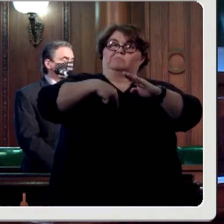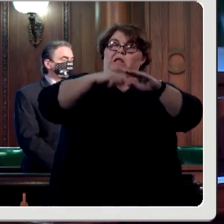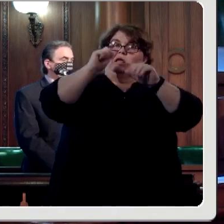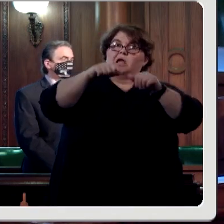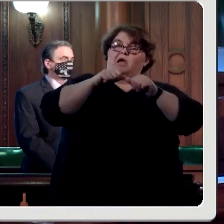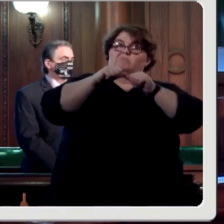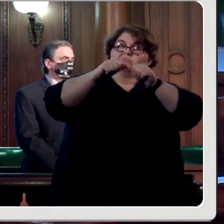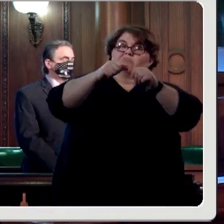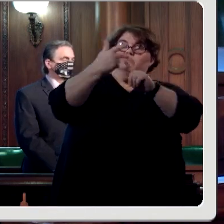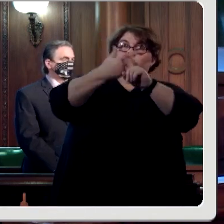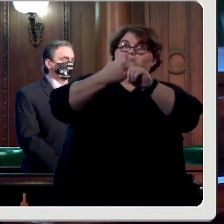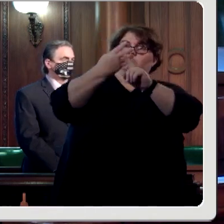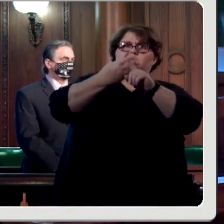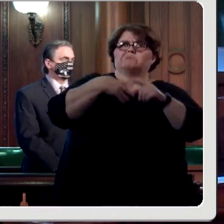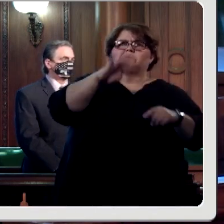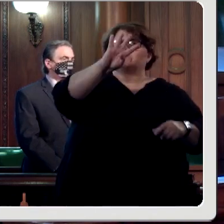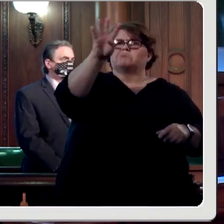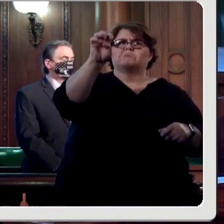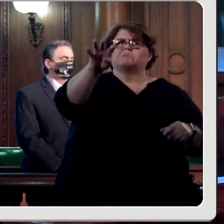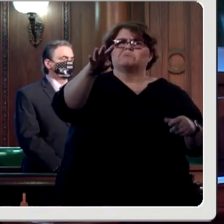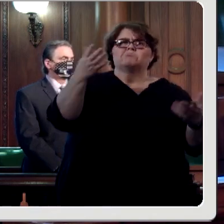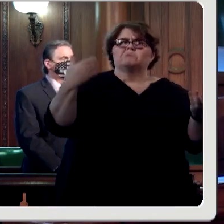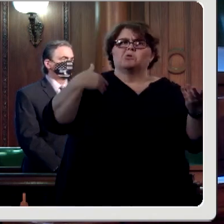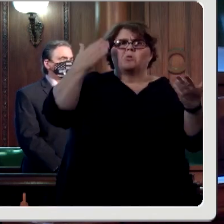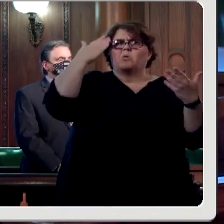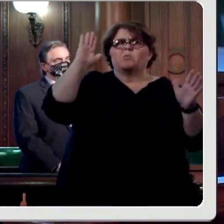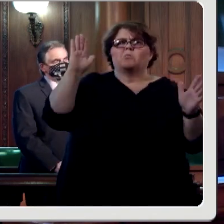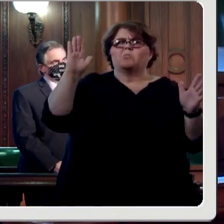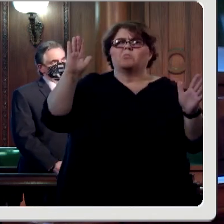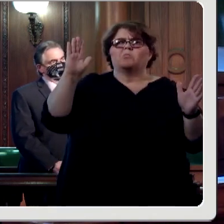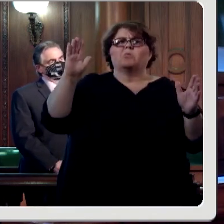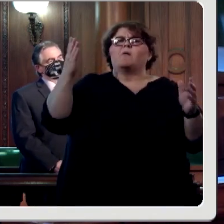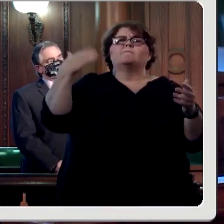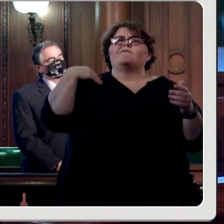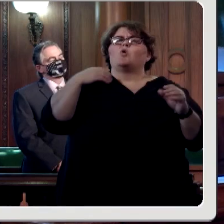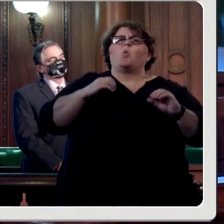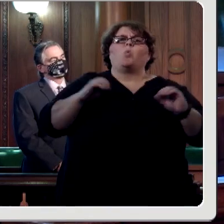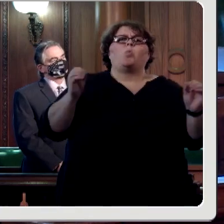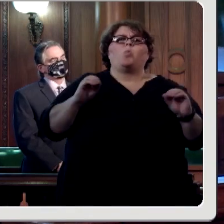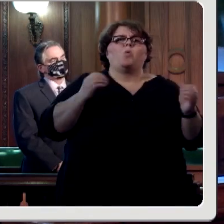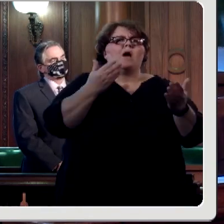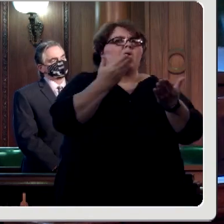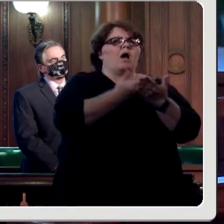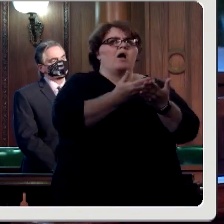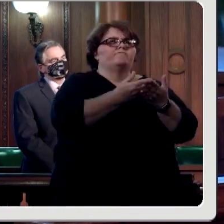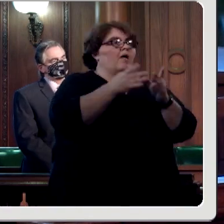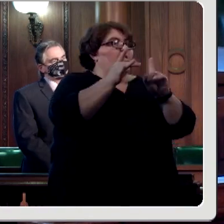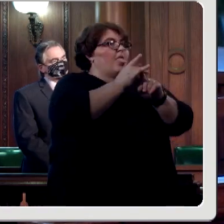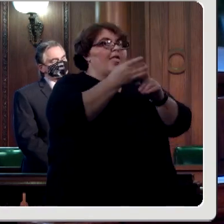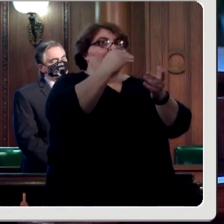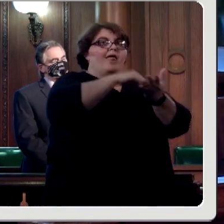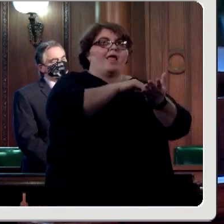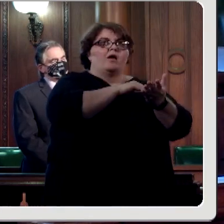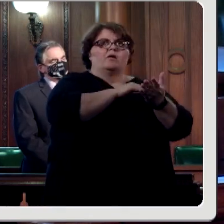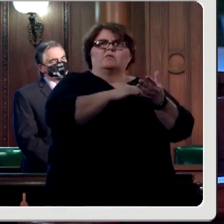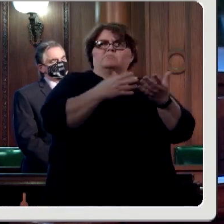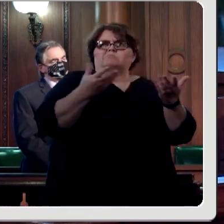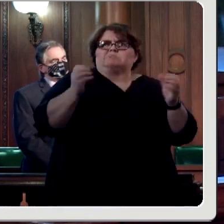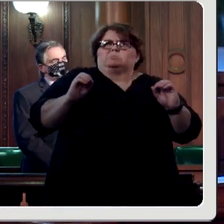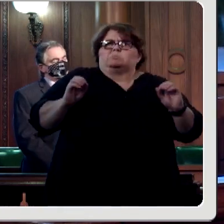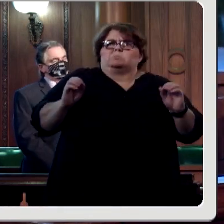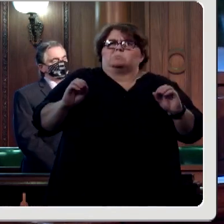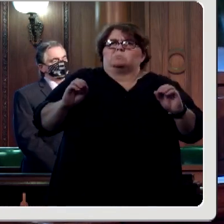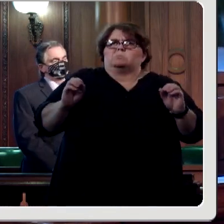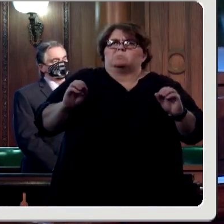any evidence of reinfection. So we have that many months of